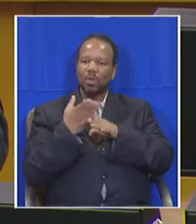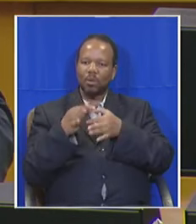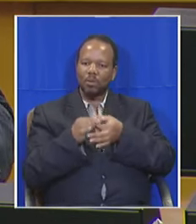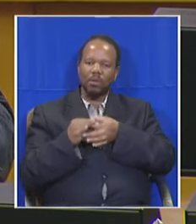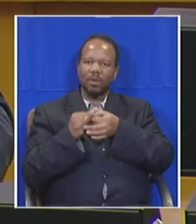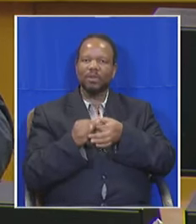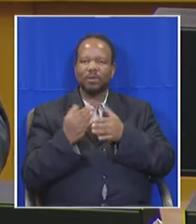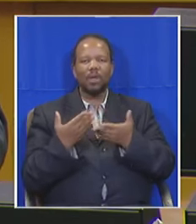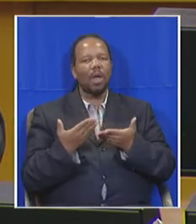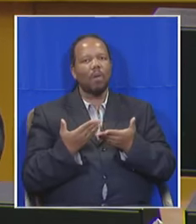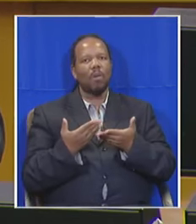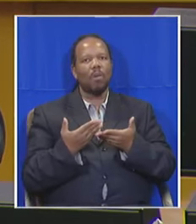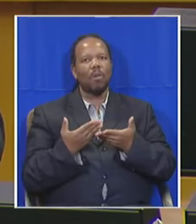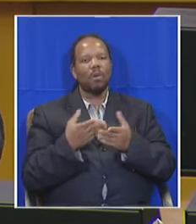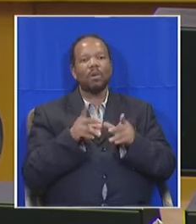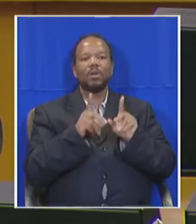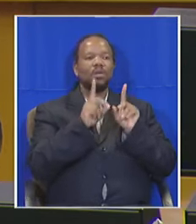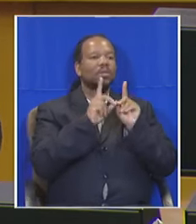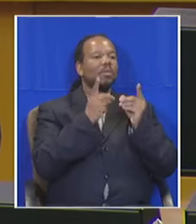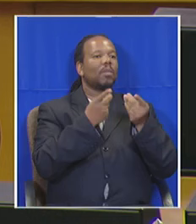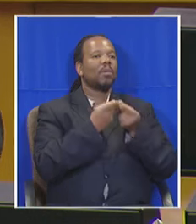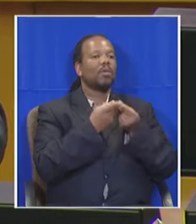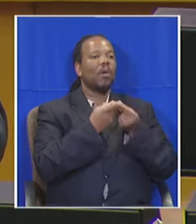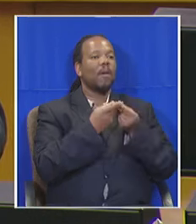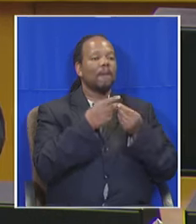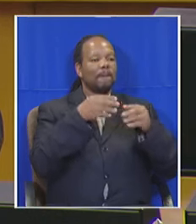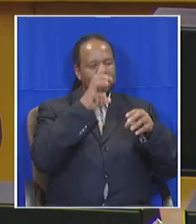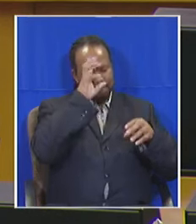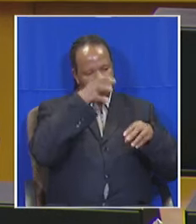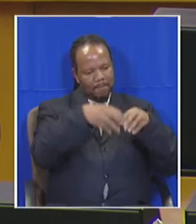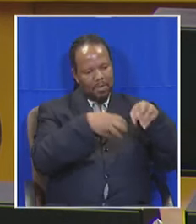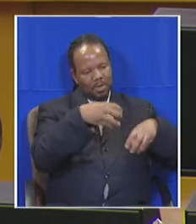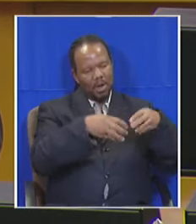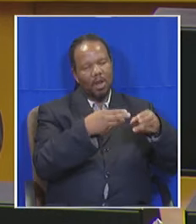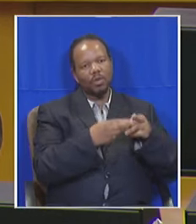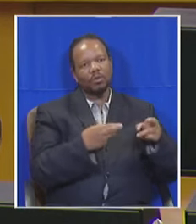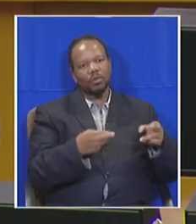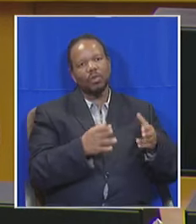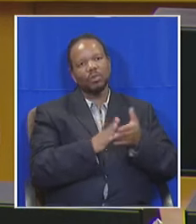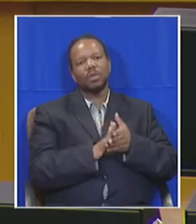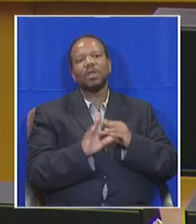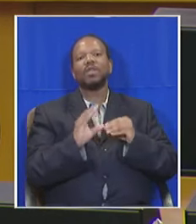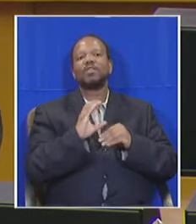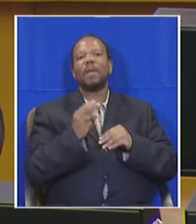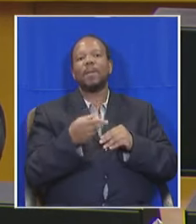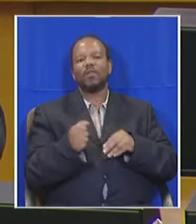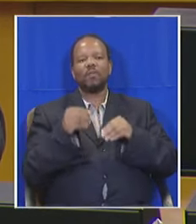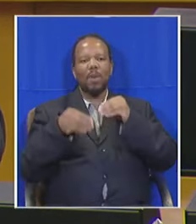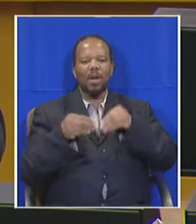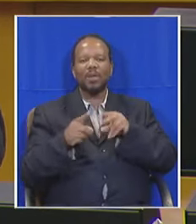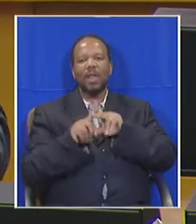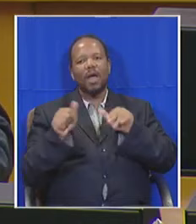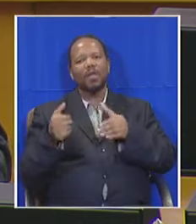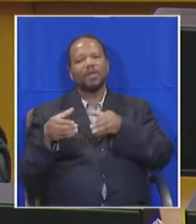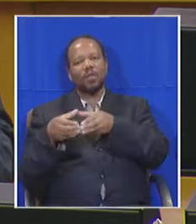a cooperation between the Department of Mineral Resources, especially with the Chamber of Mines and other stakeholders. We